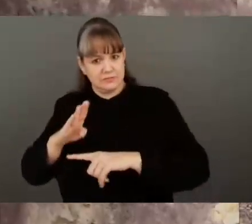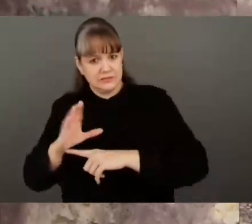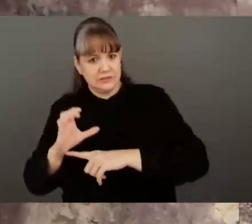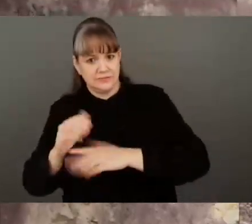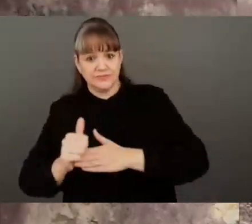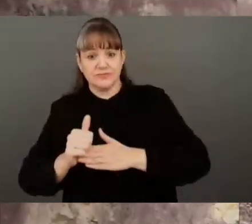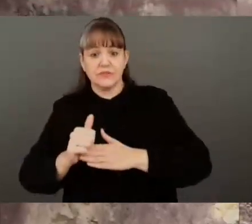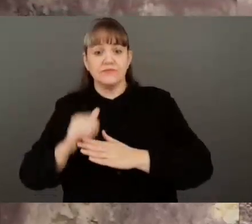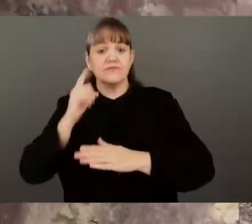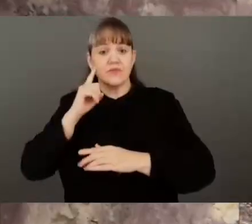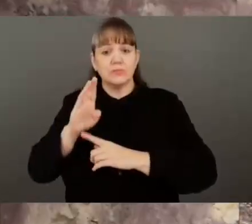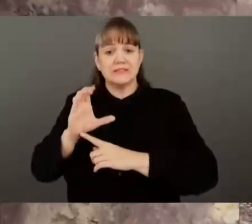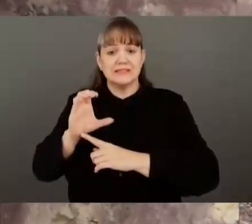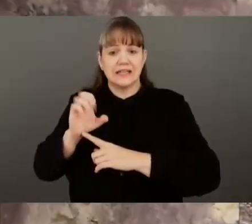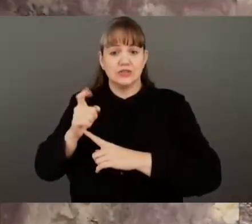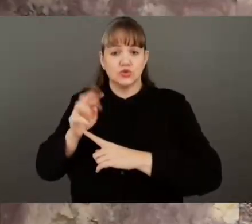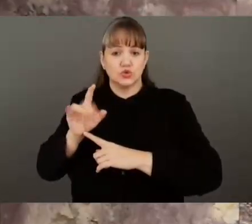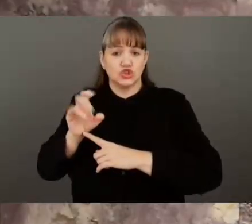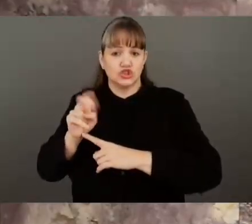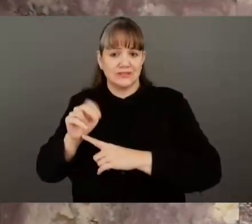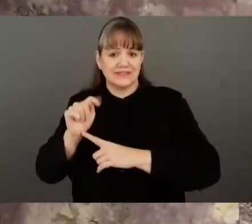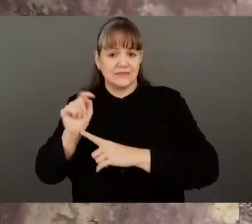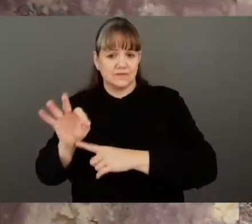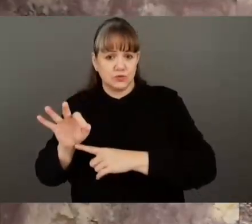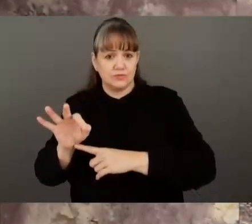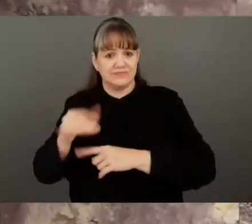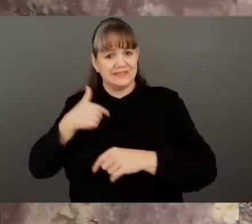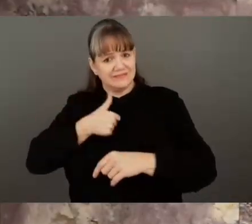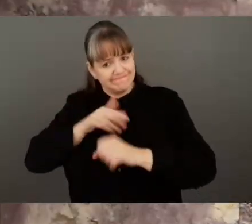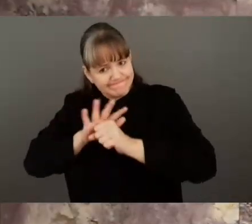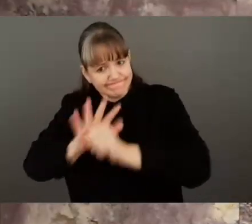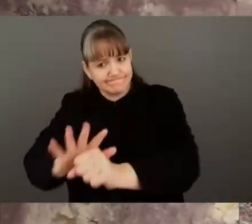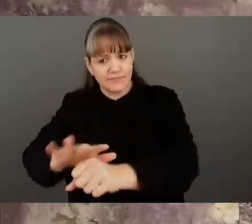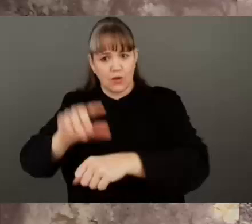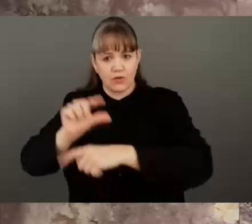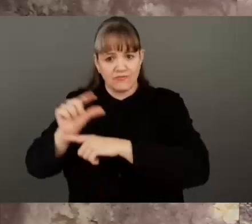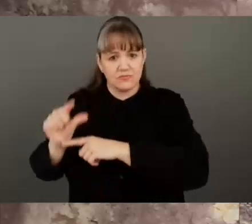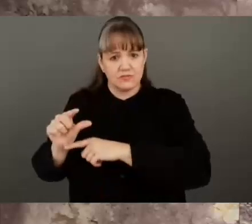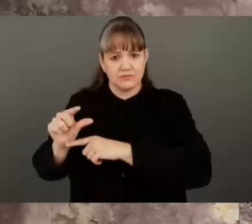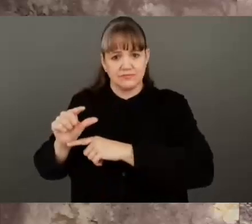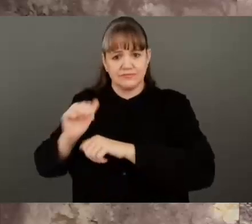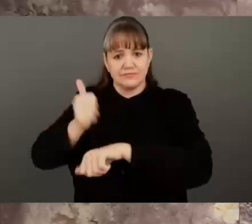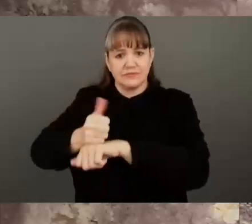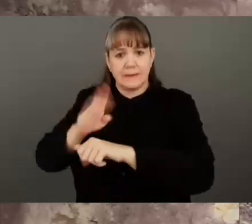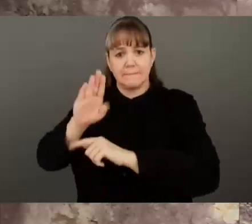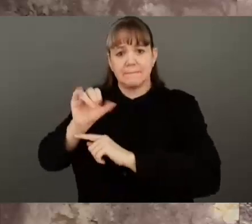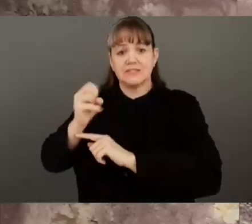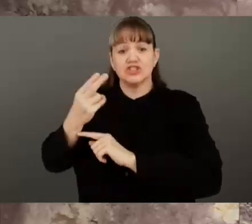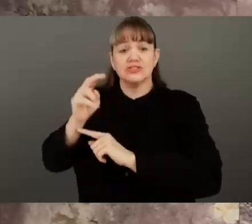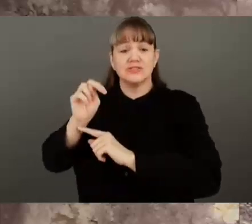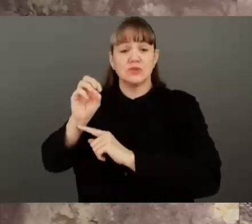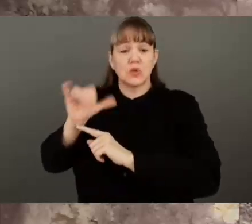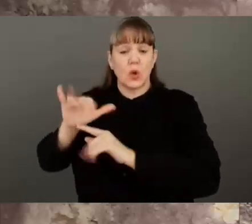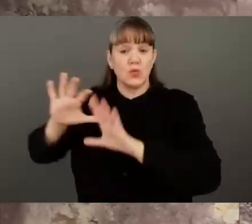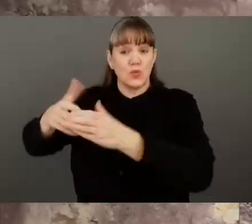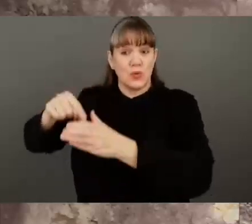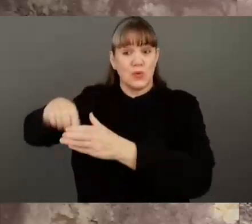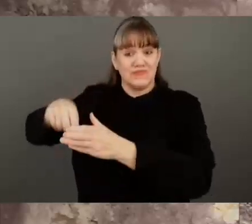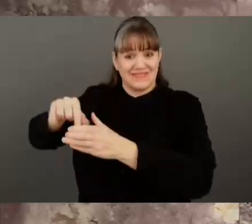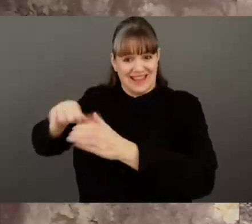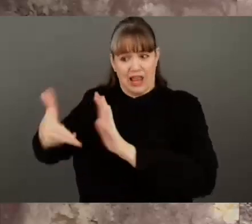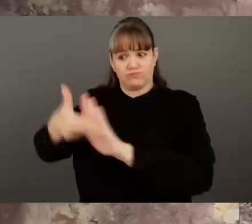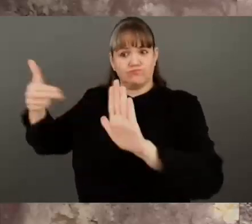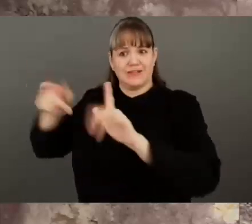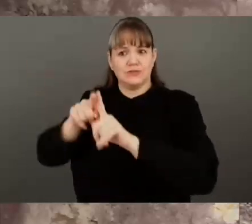has done that has led to the Bishnoi Group being designated a terrorist organization, in terms of the leadership we have demonstrated on bail